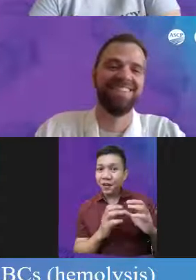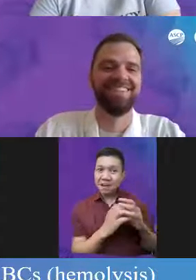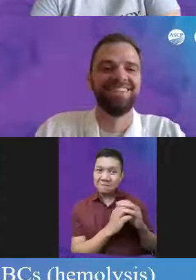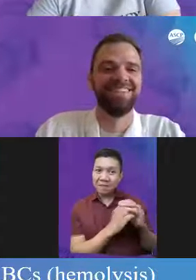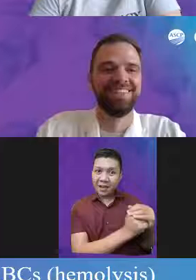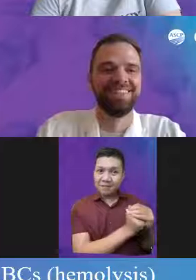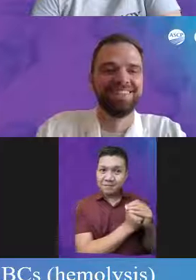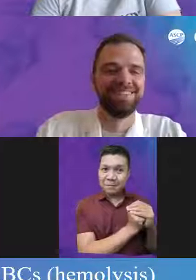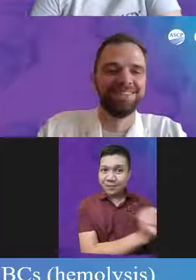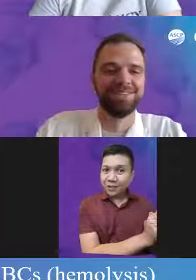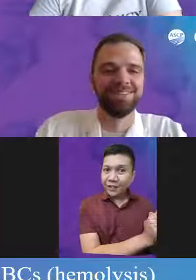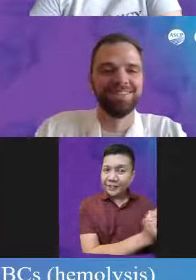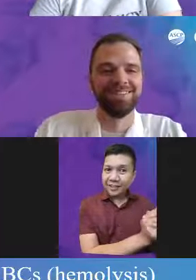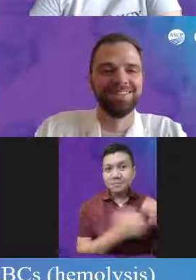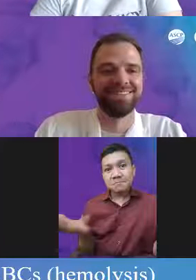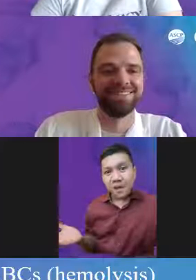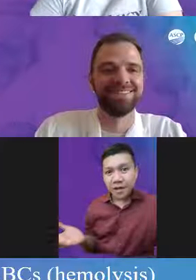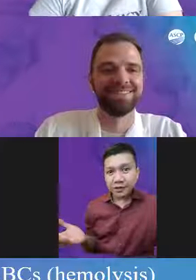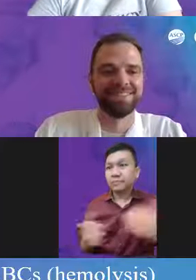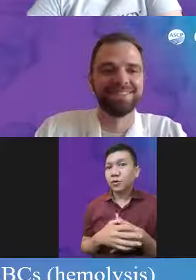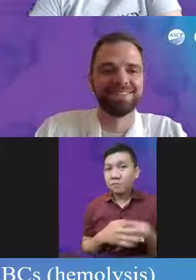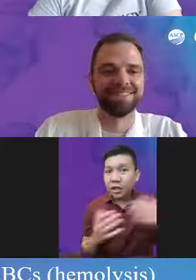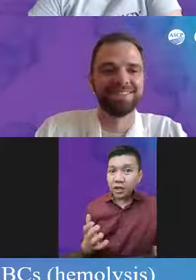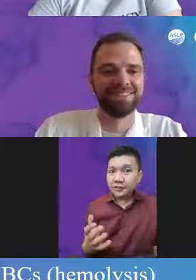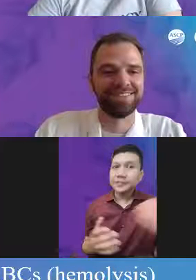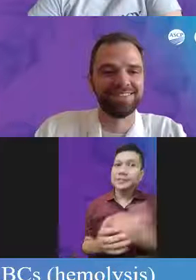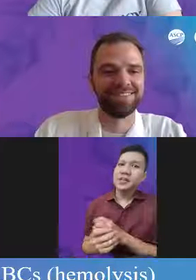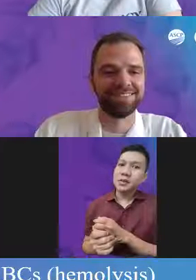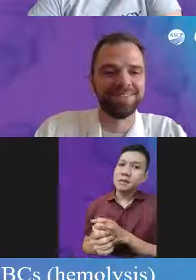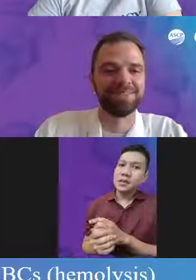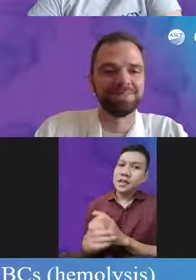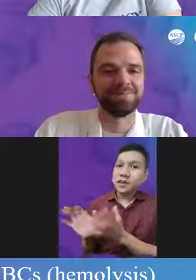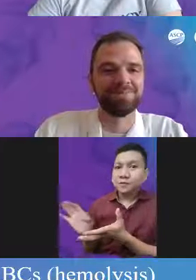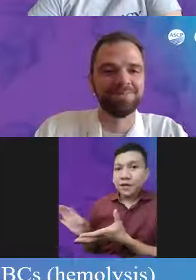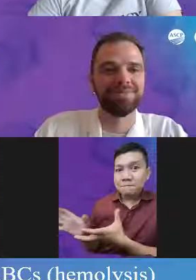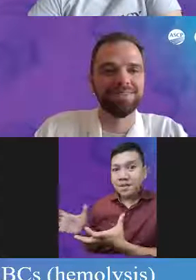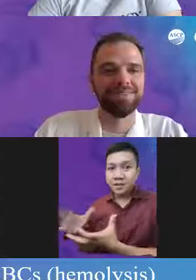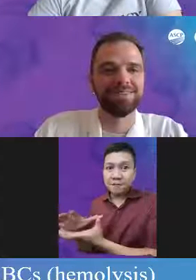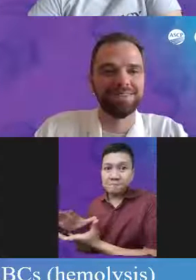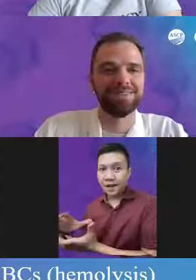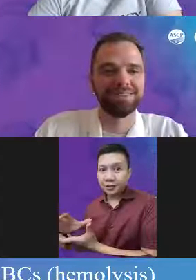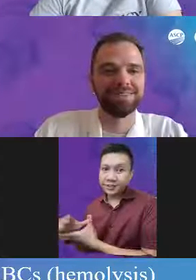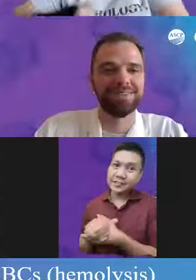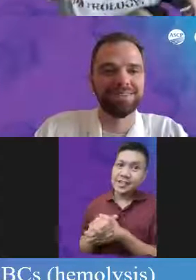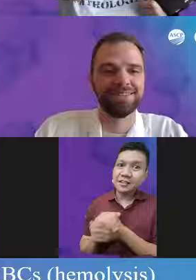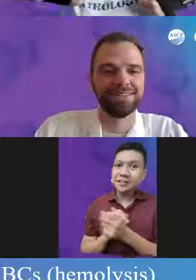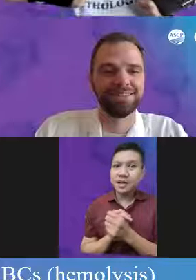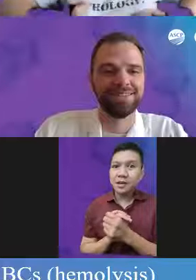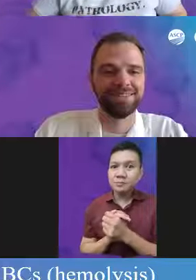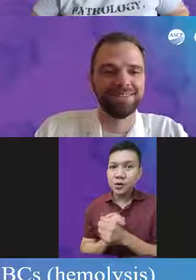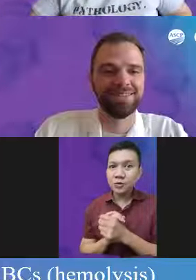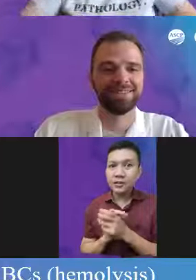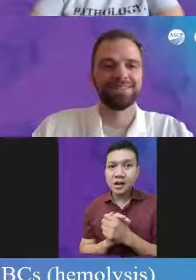if you have small cells, iron or blood loss. And if you have big macrocytic